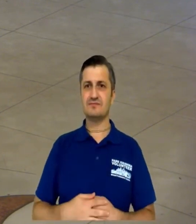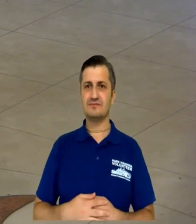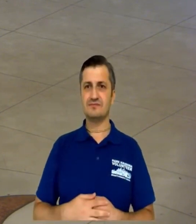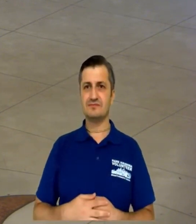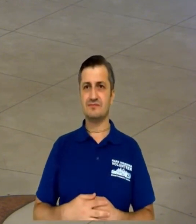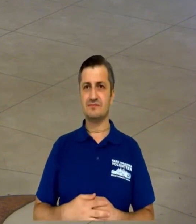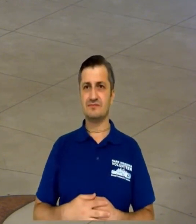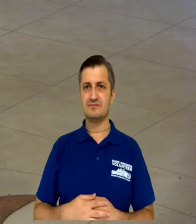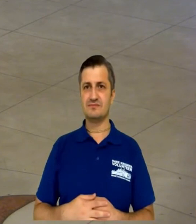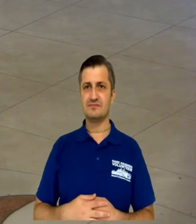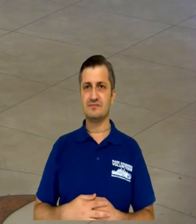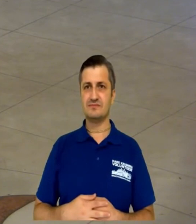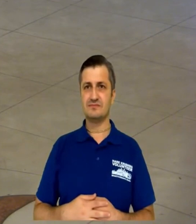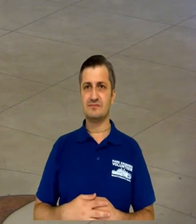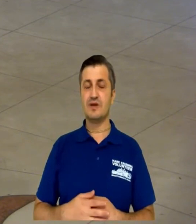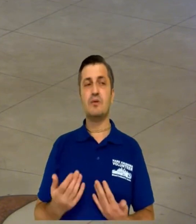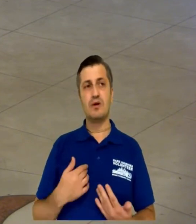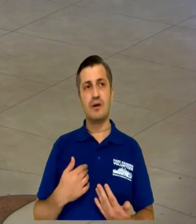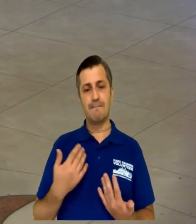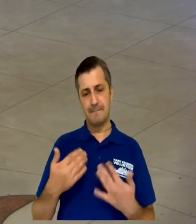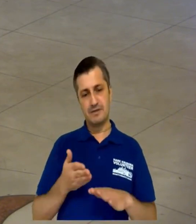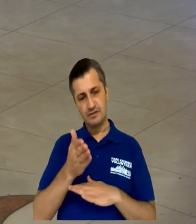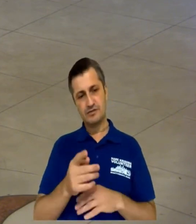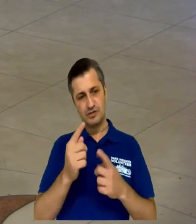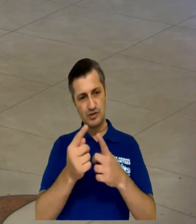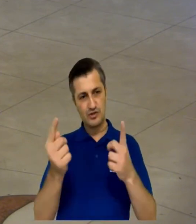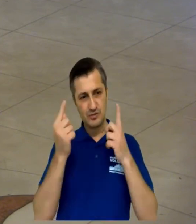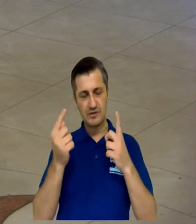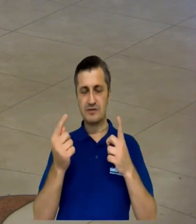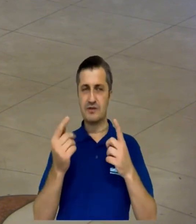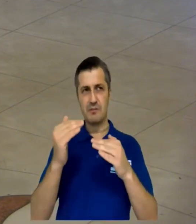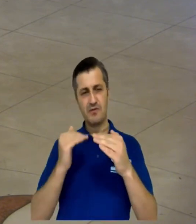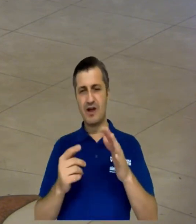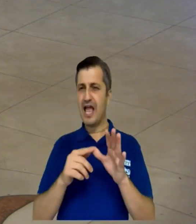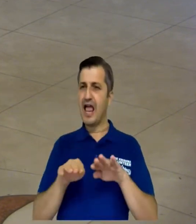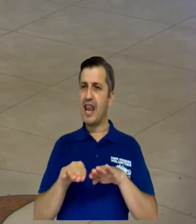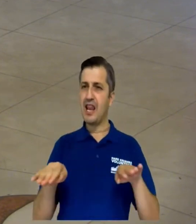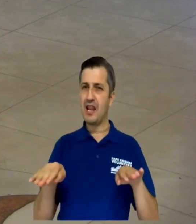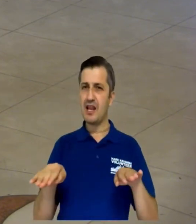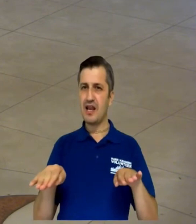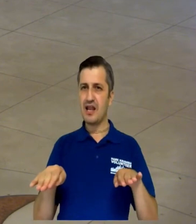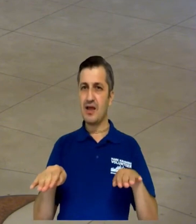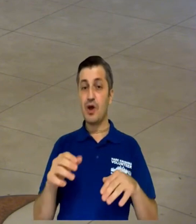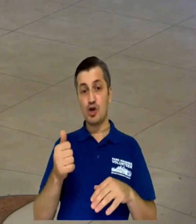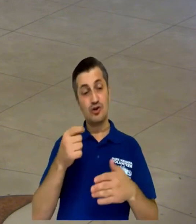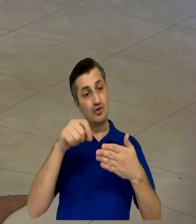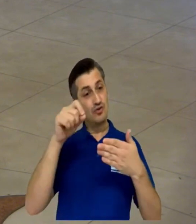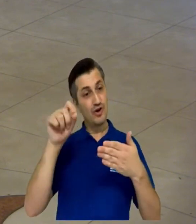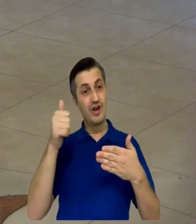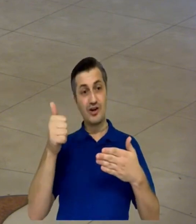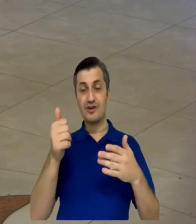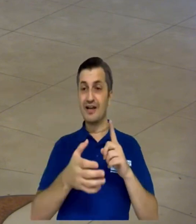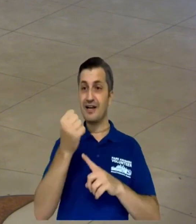was doing my uni, so doing my A-levels, I didn't get such good grades, but there's probably a reason for